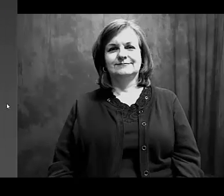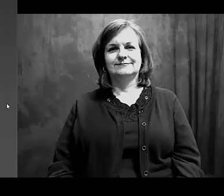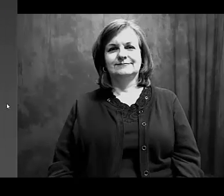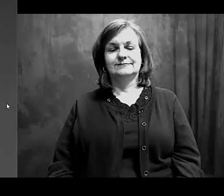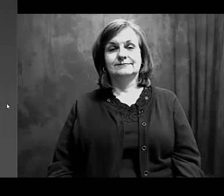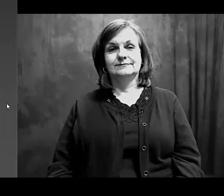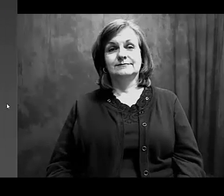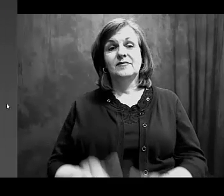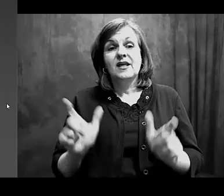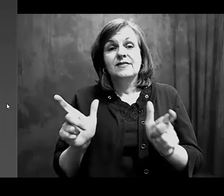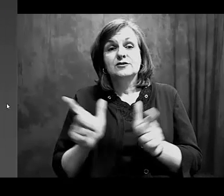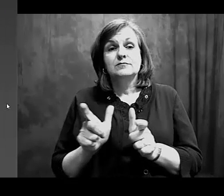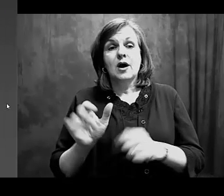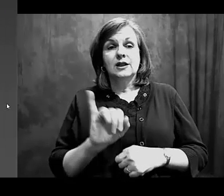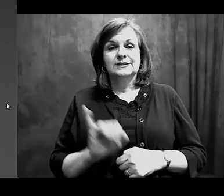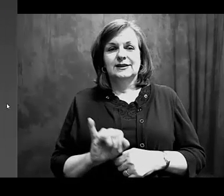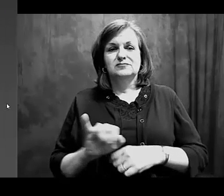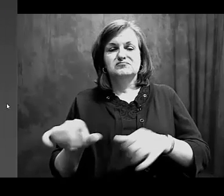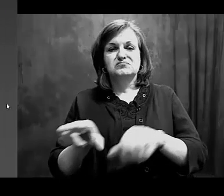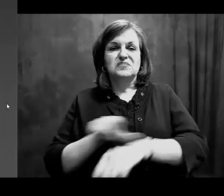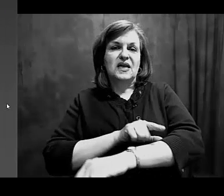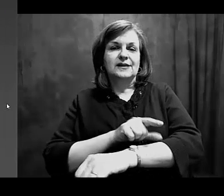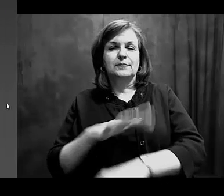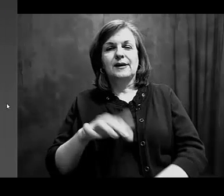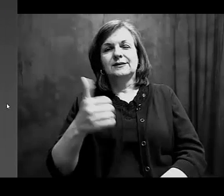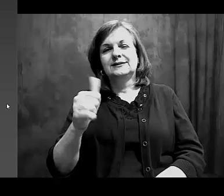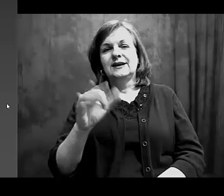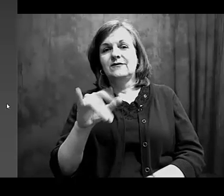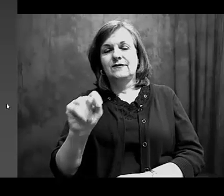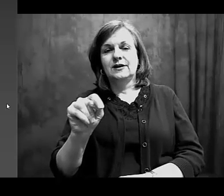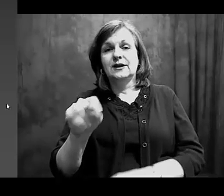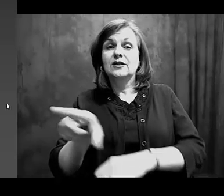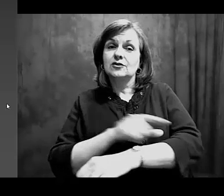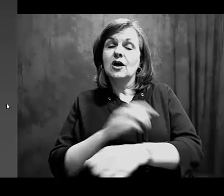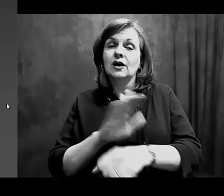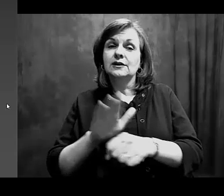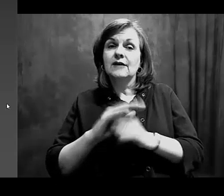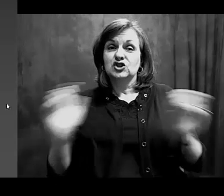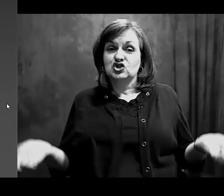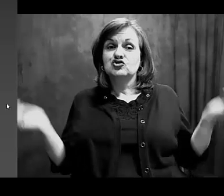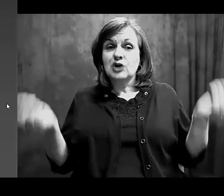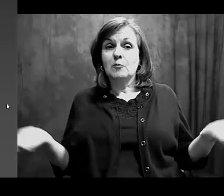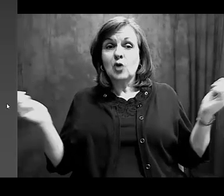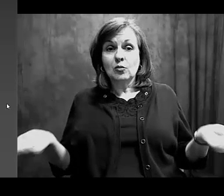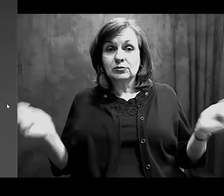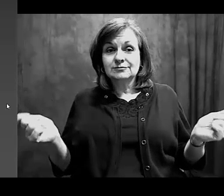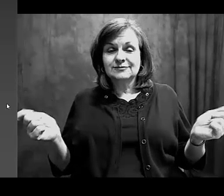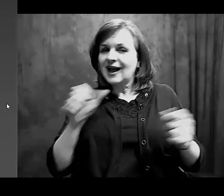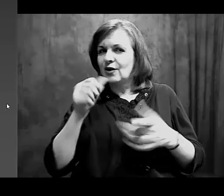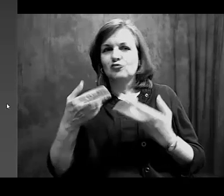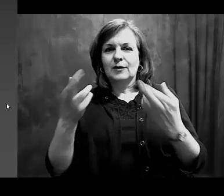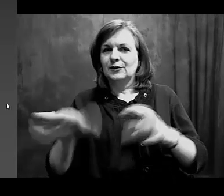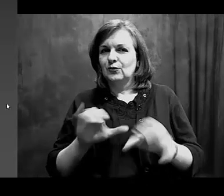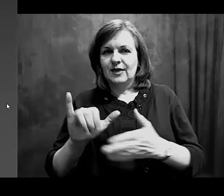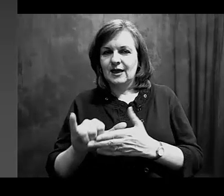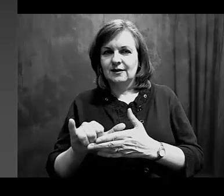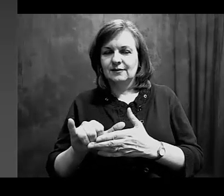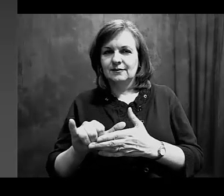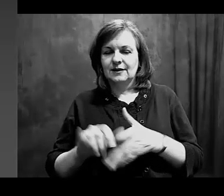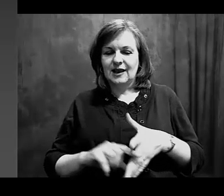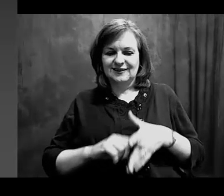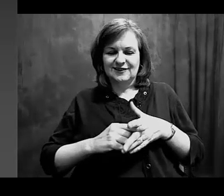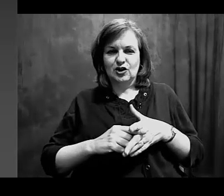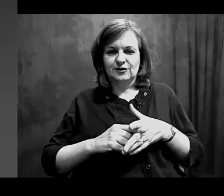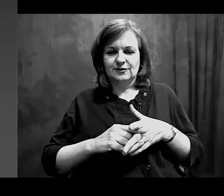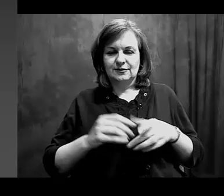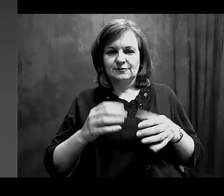Your small intestine is about 10 feet long. Yes, it is long enough to play jump rope with. No, I don't recommend it. It starts out at your stomach at about